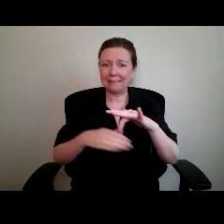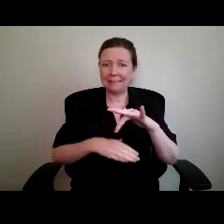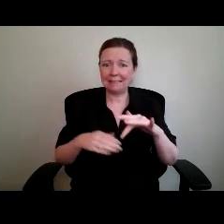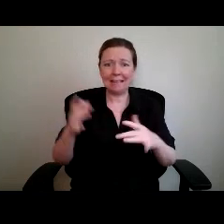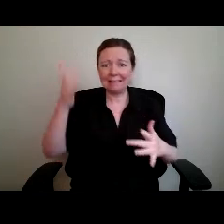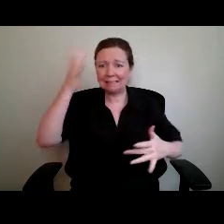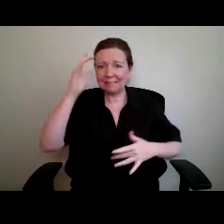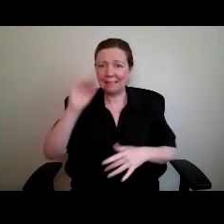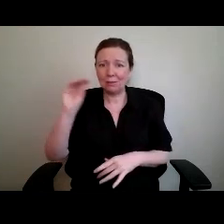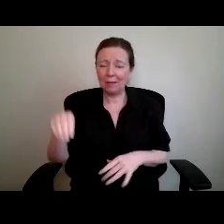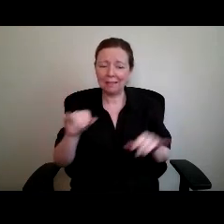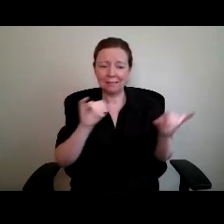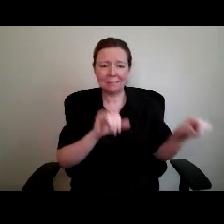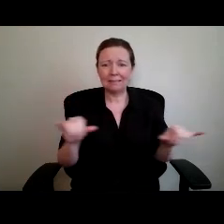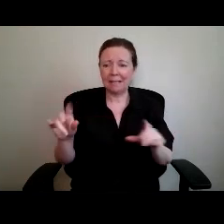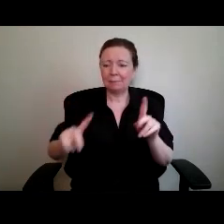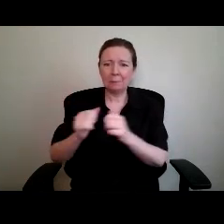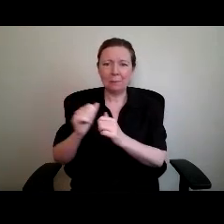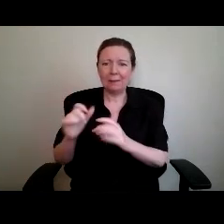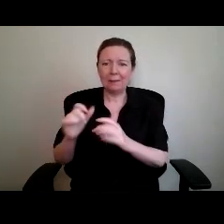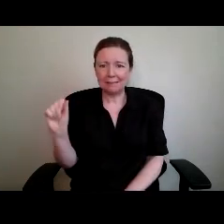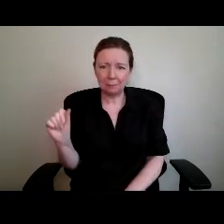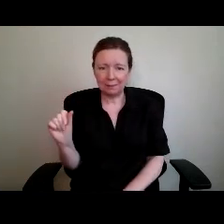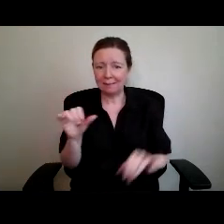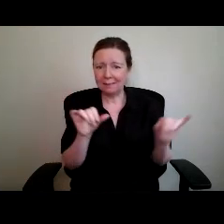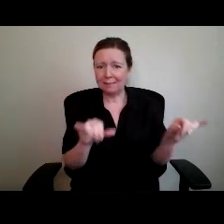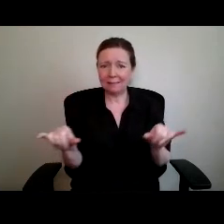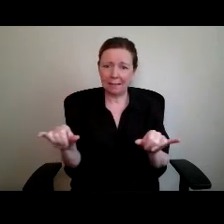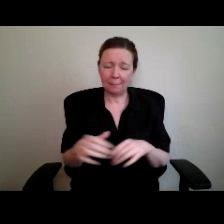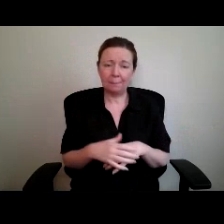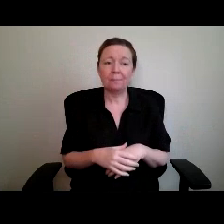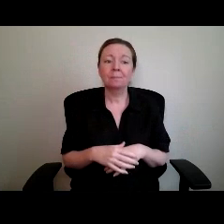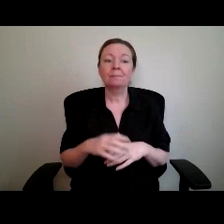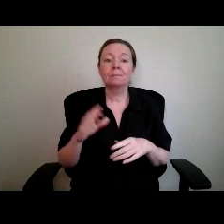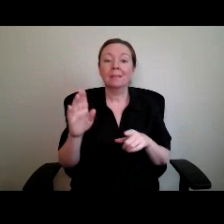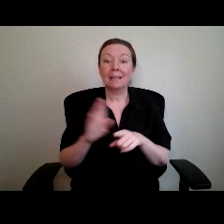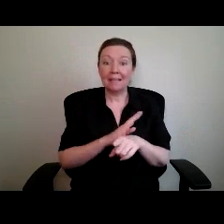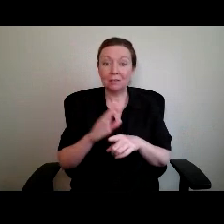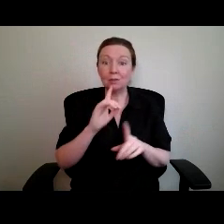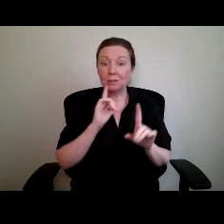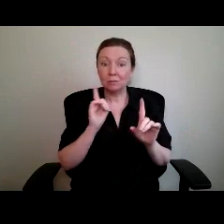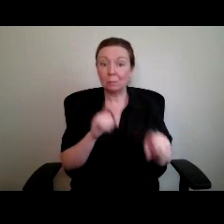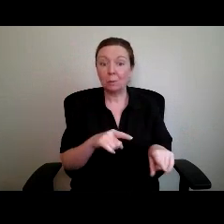rates as employees without disabilities. Industry reports